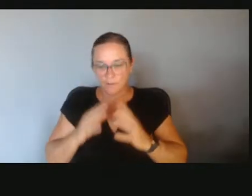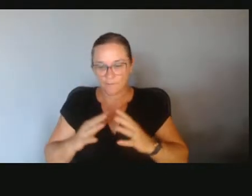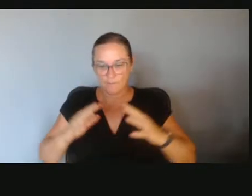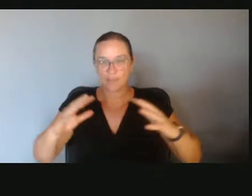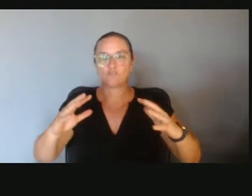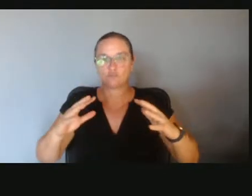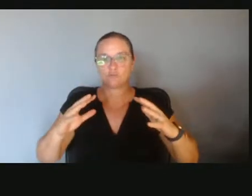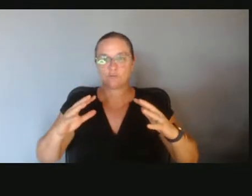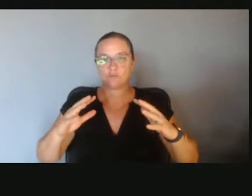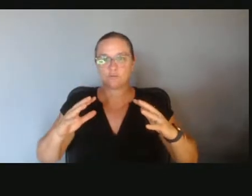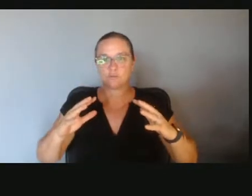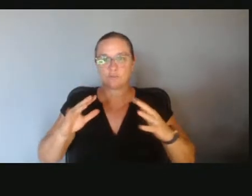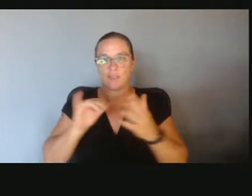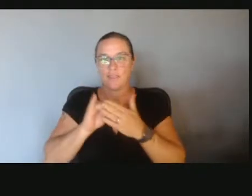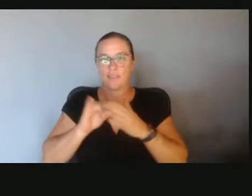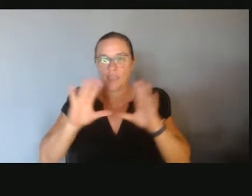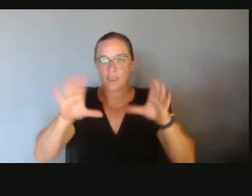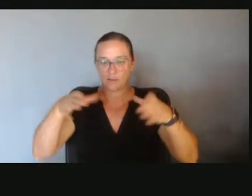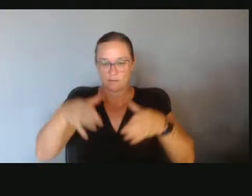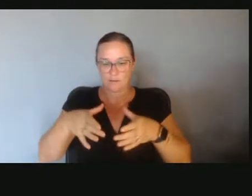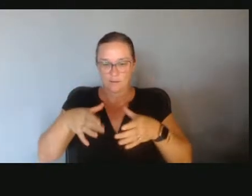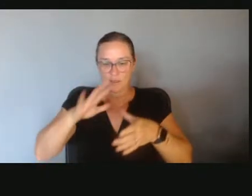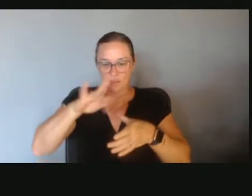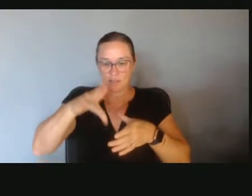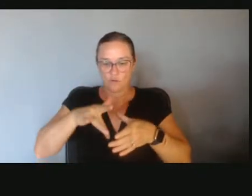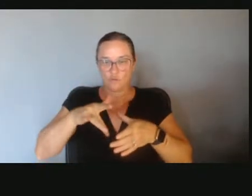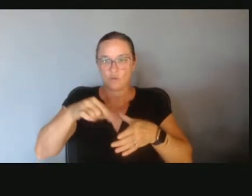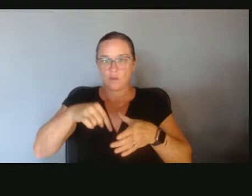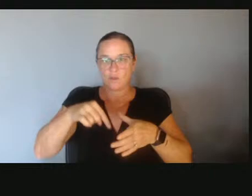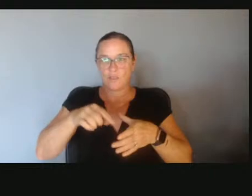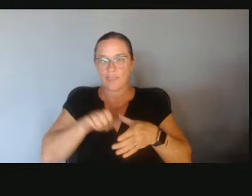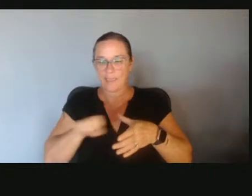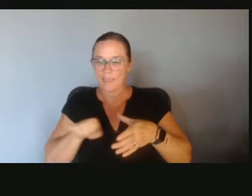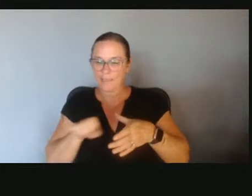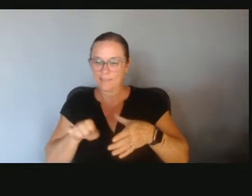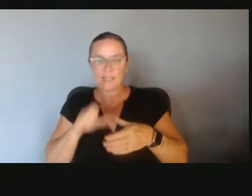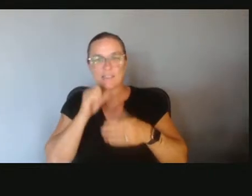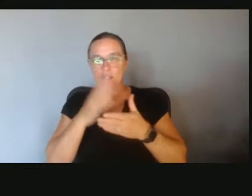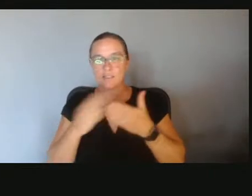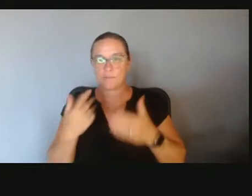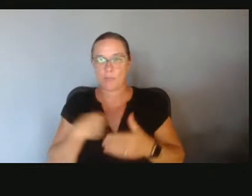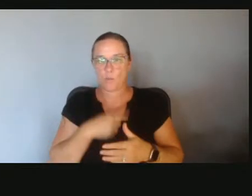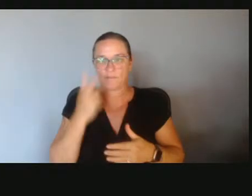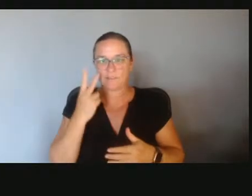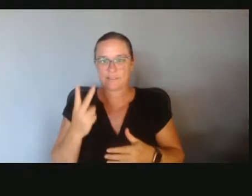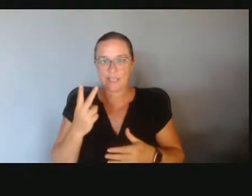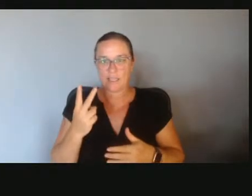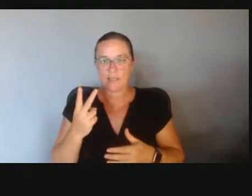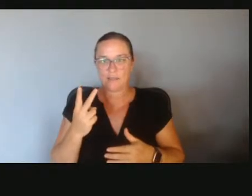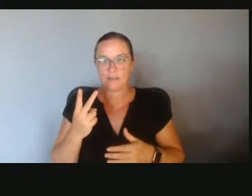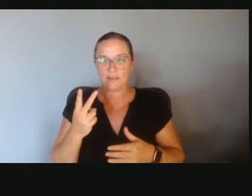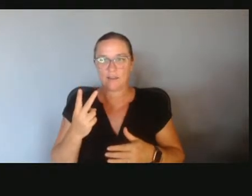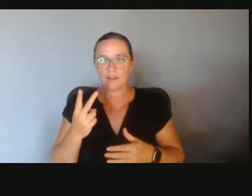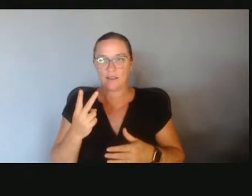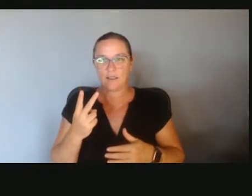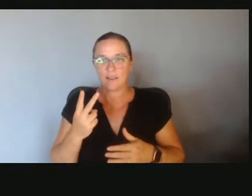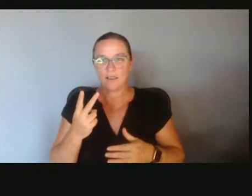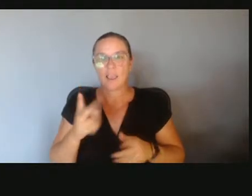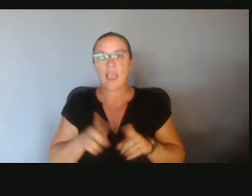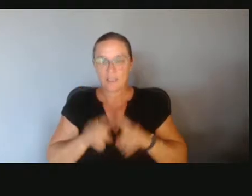this centered on the eastern part of the crater is not something we've seen as clearly in the